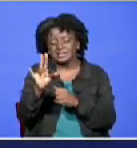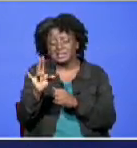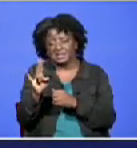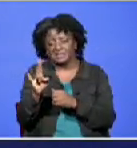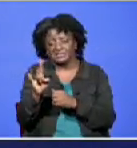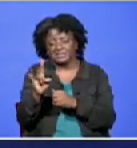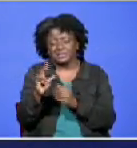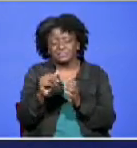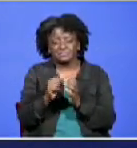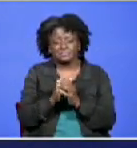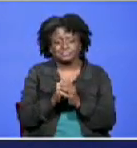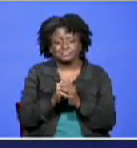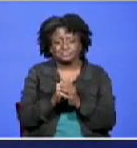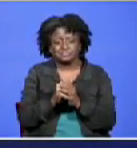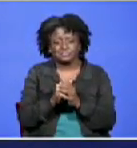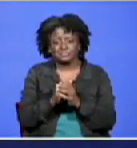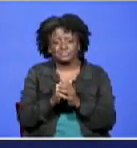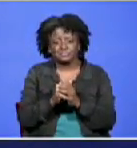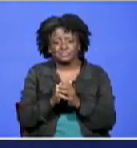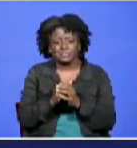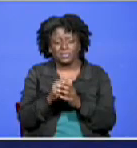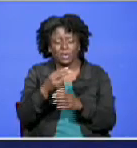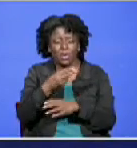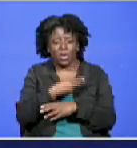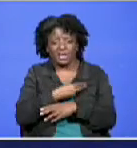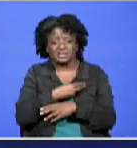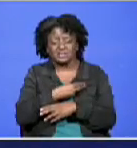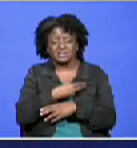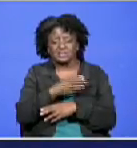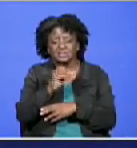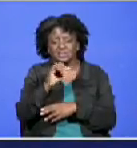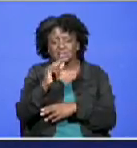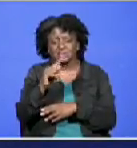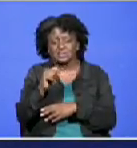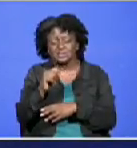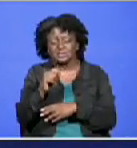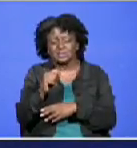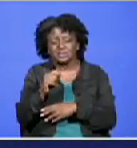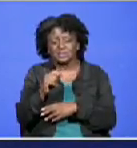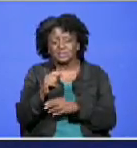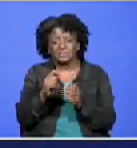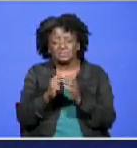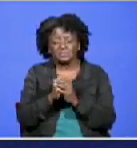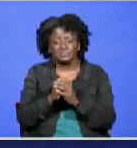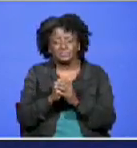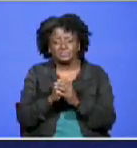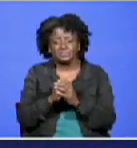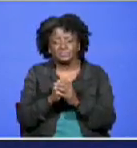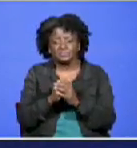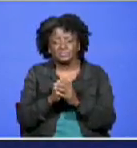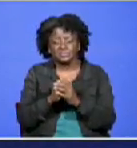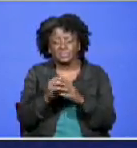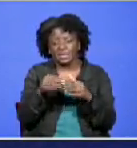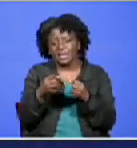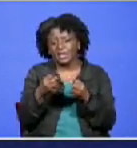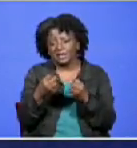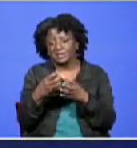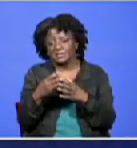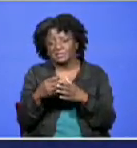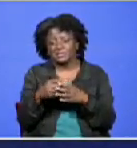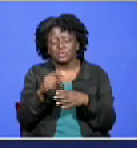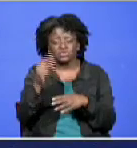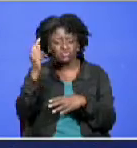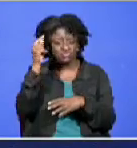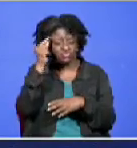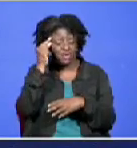also a 187 average. Yul Hoyt was 131st with 3,216 pins and a 179 average. Greg Taylor